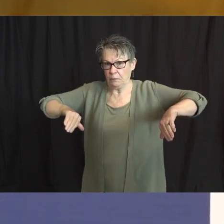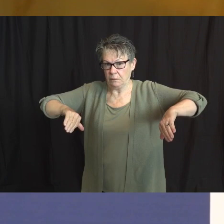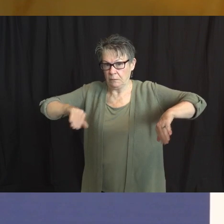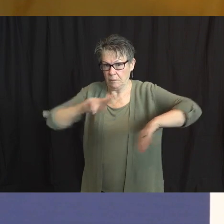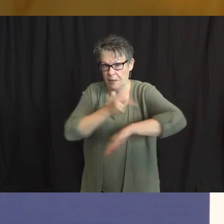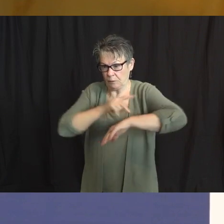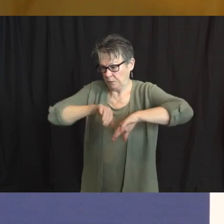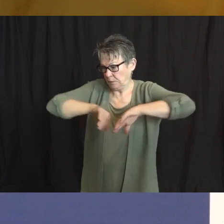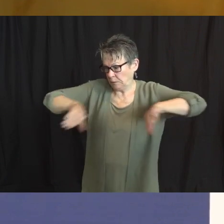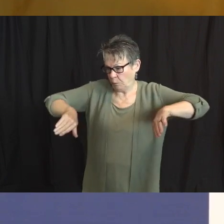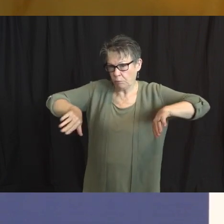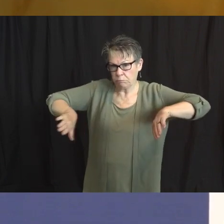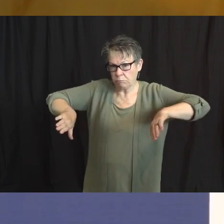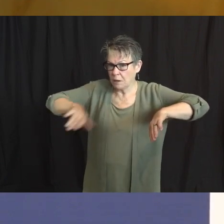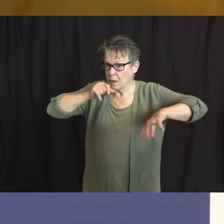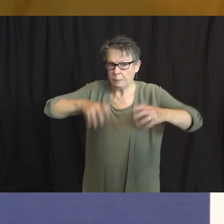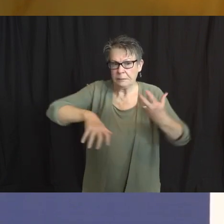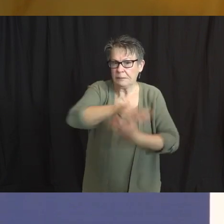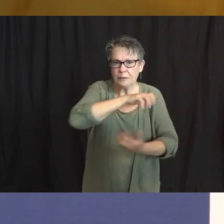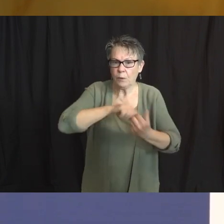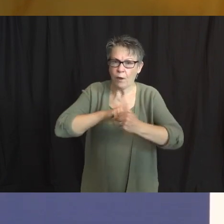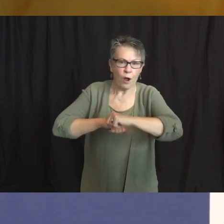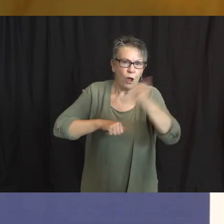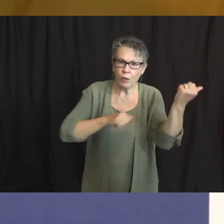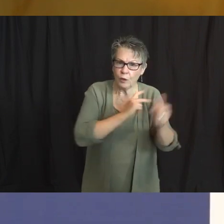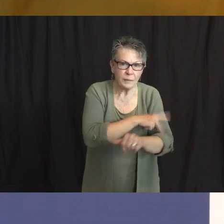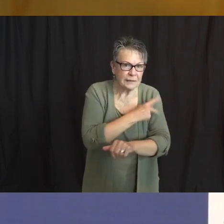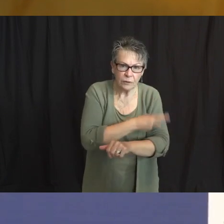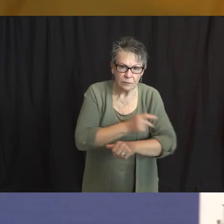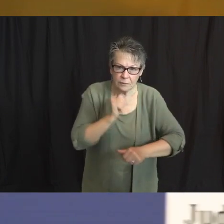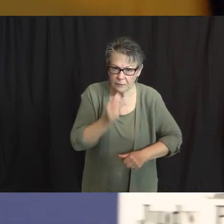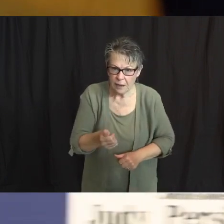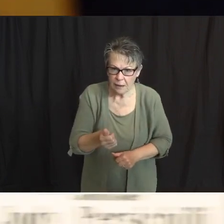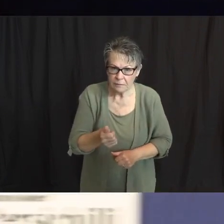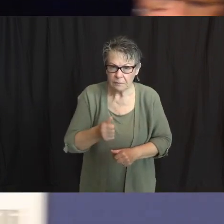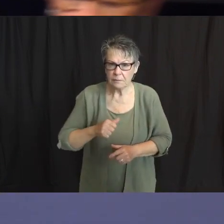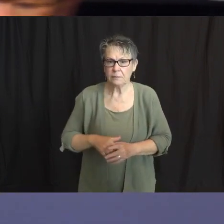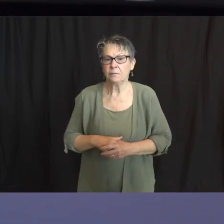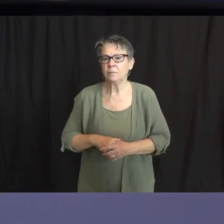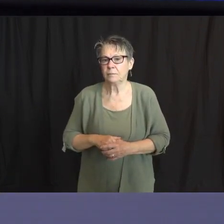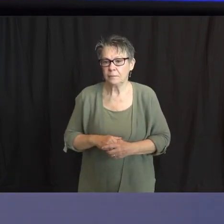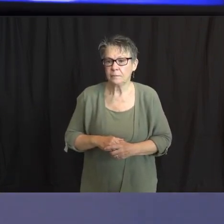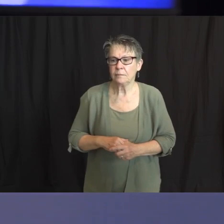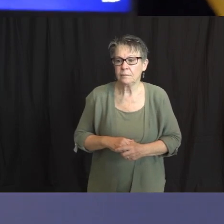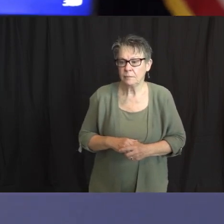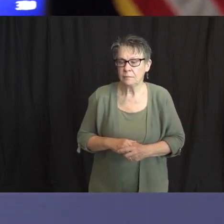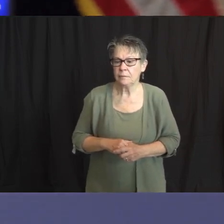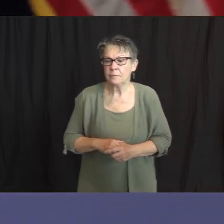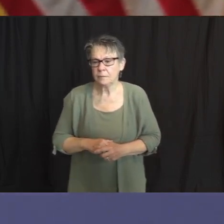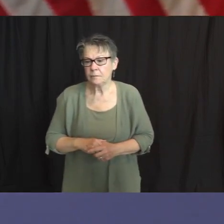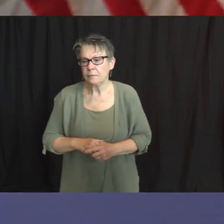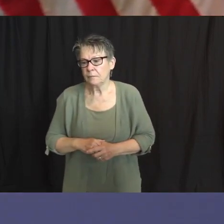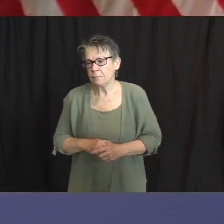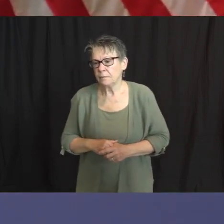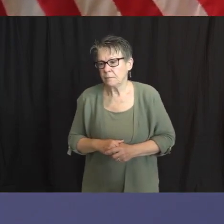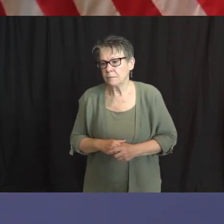that, they should not have readmitted. Thank you for that. Good afternoon. Ian, you got anything?